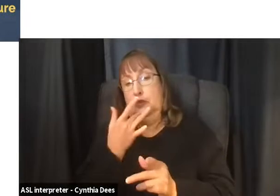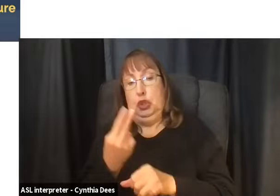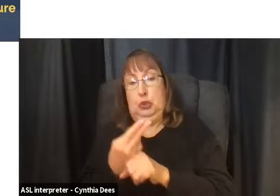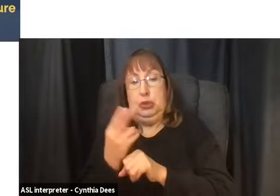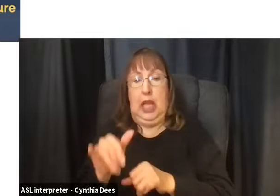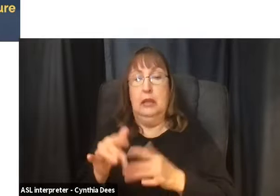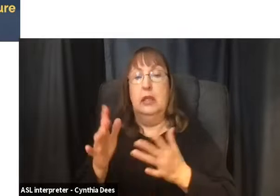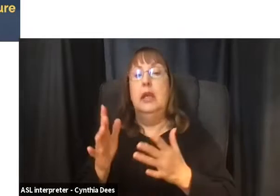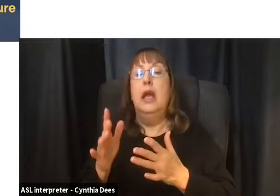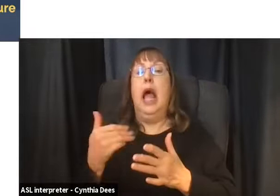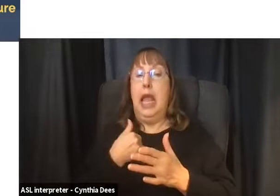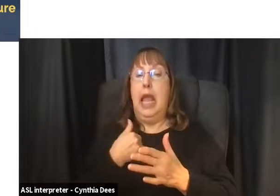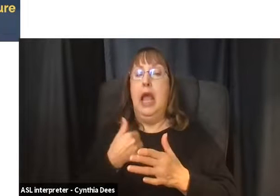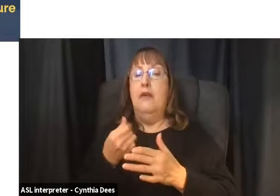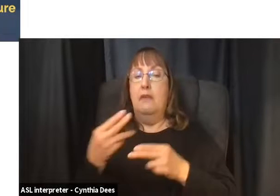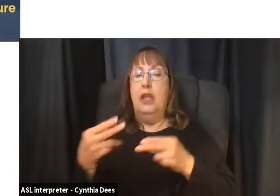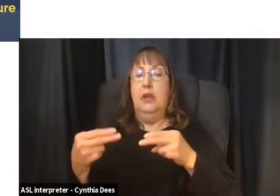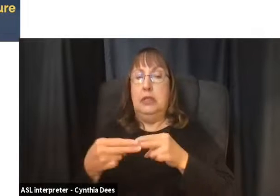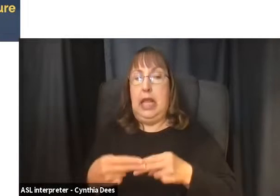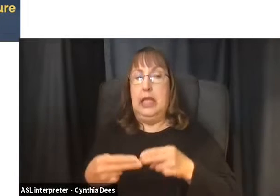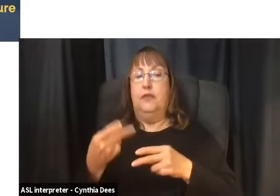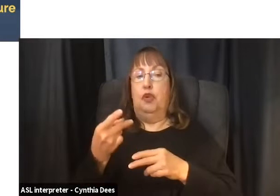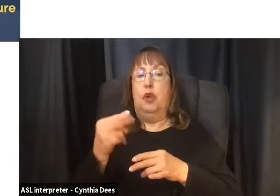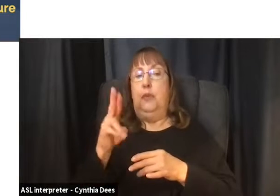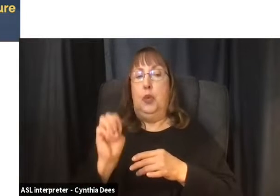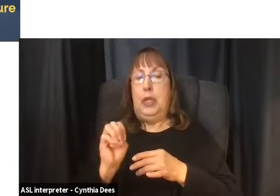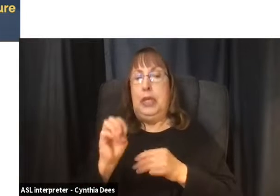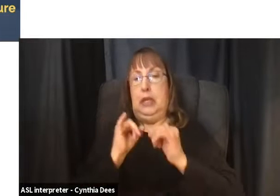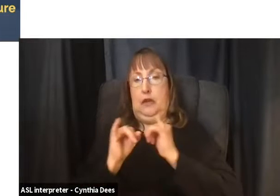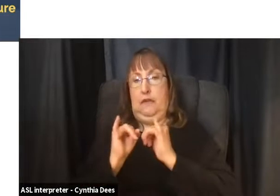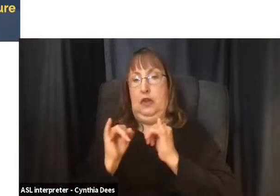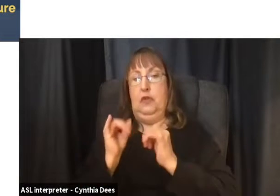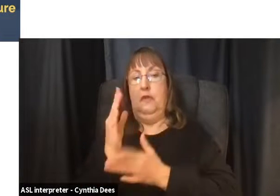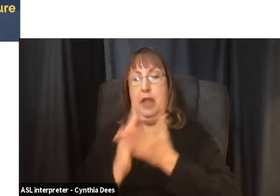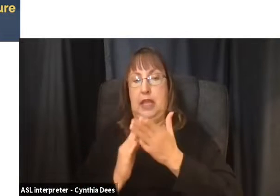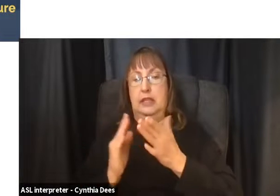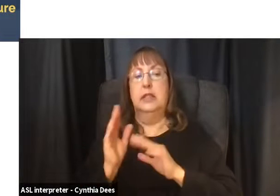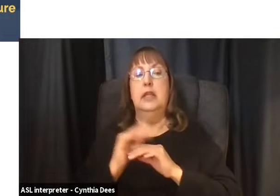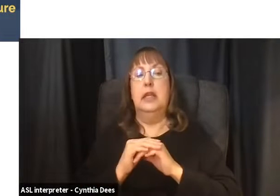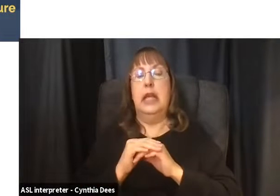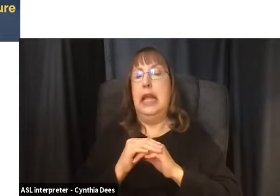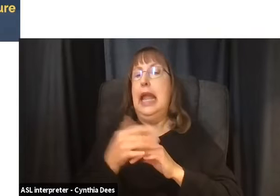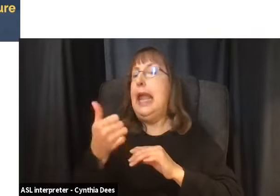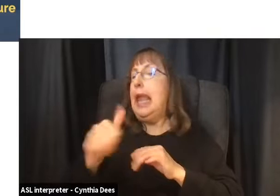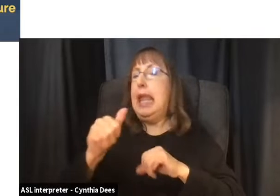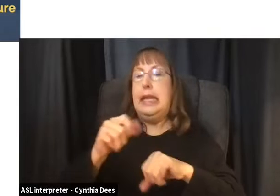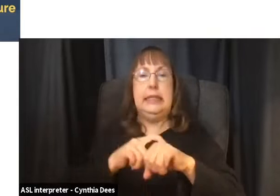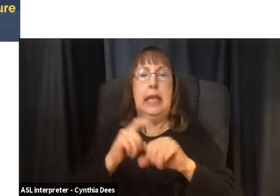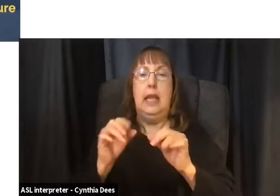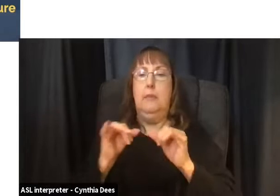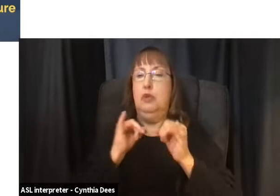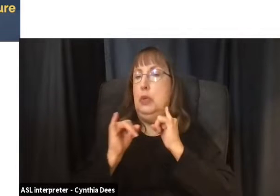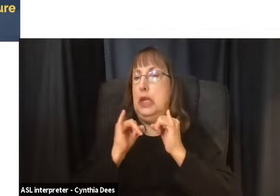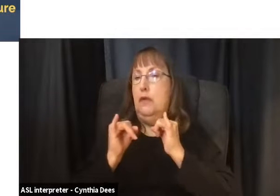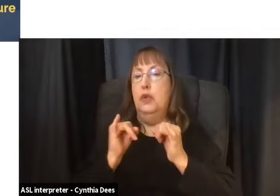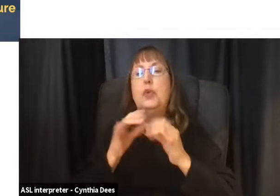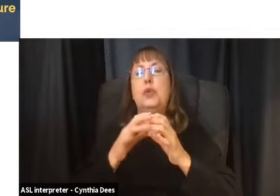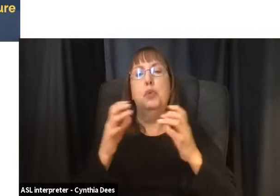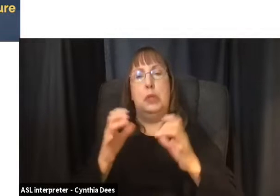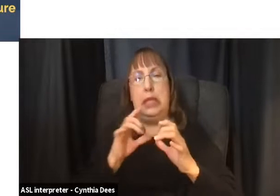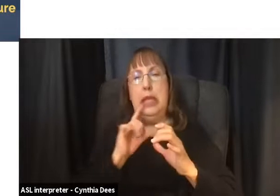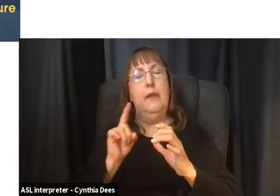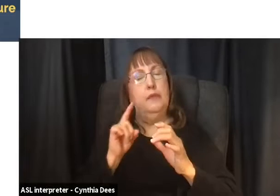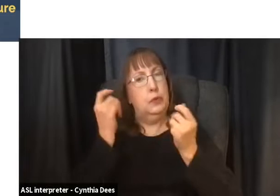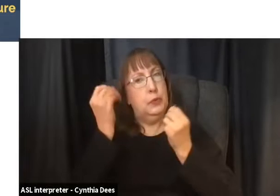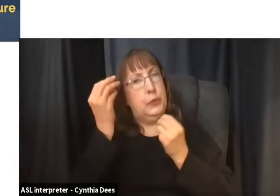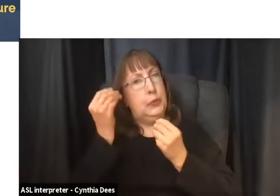couple slides on the pre-interview phase. And so I think that any time you're interviewing, there's a lot to reflect on and prepare for in